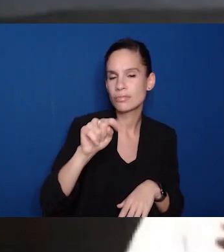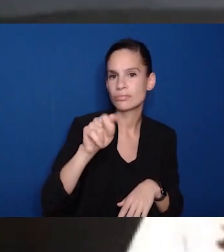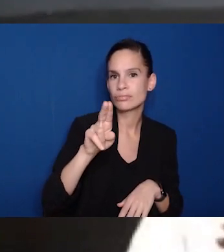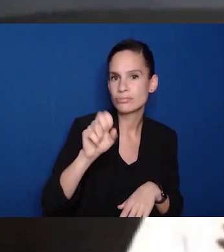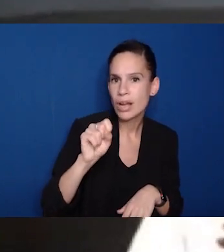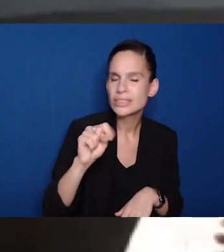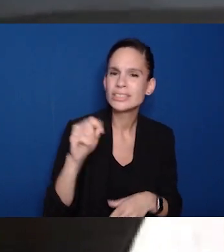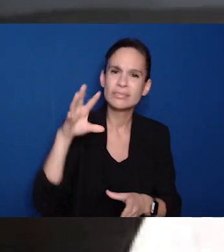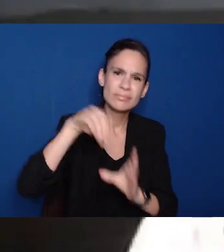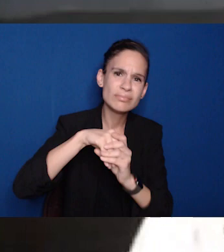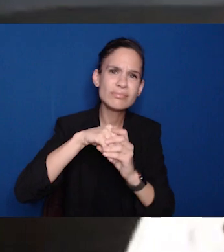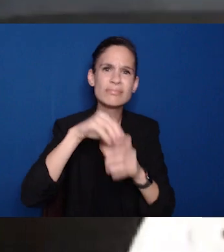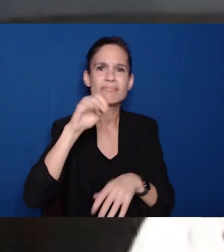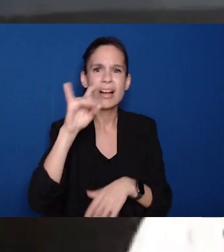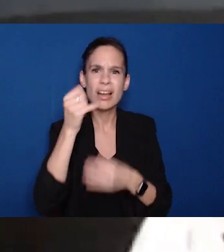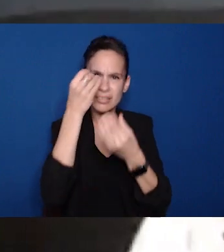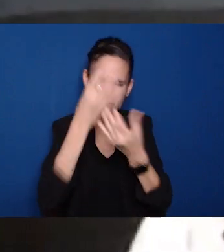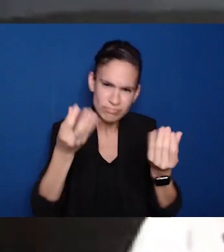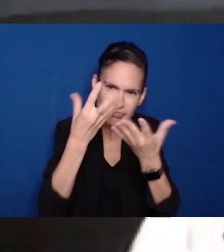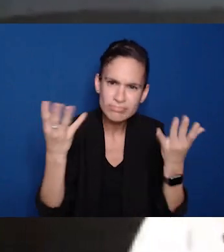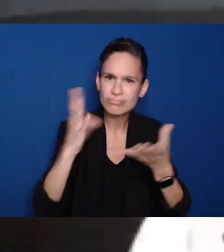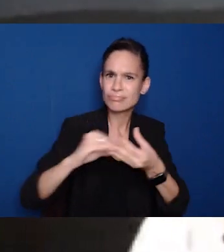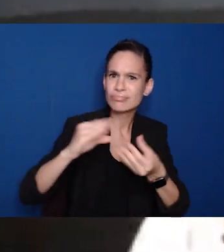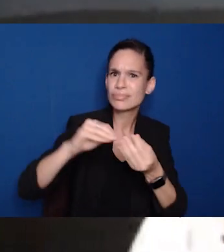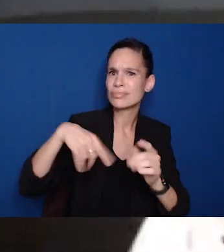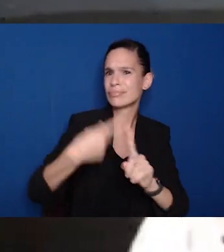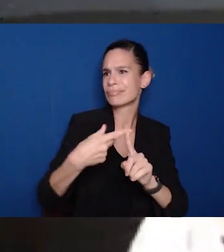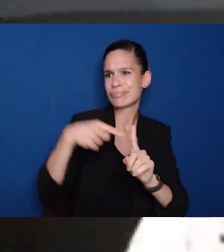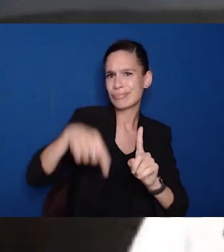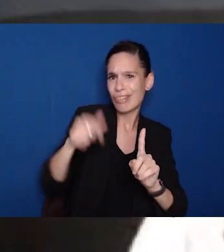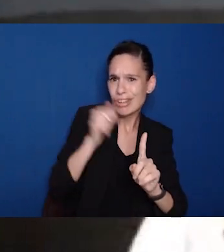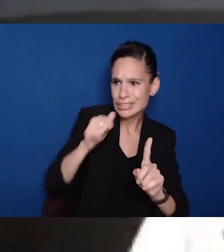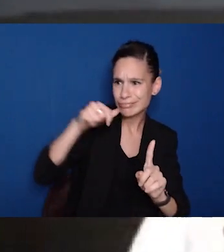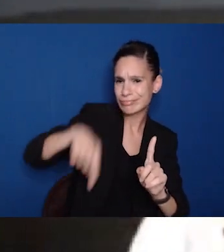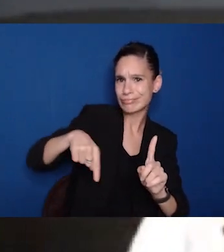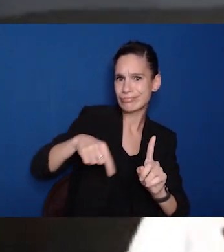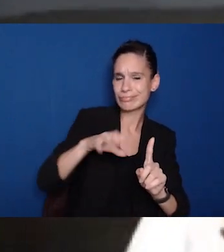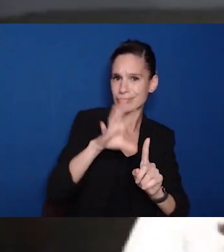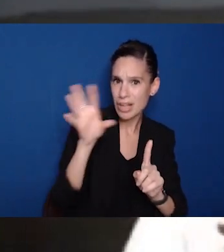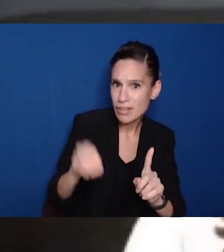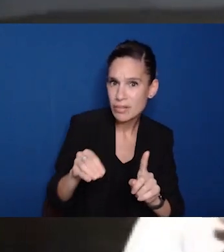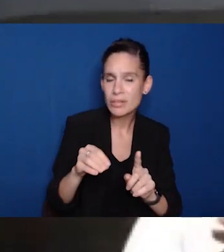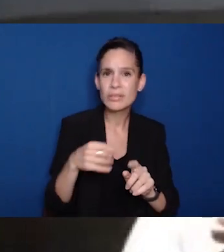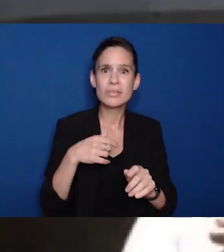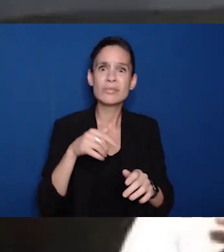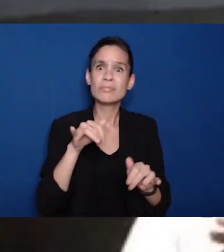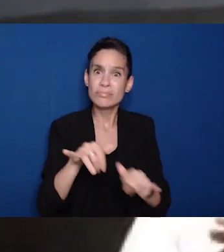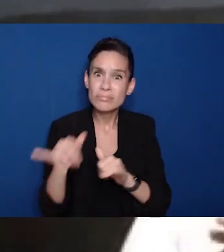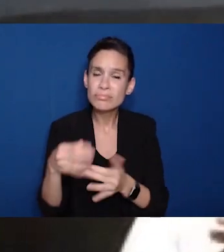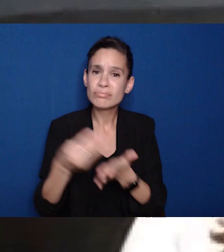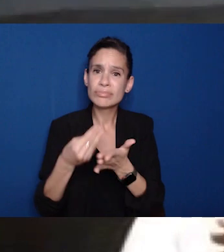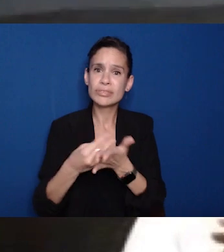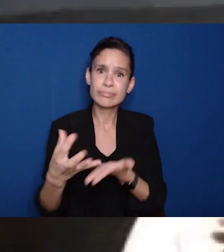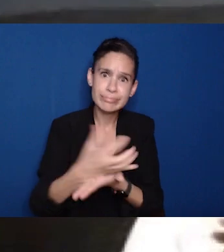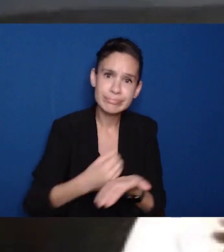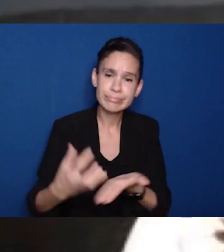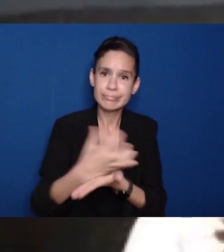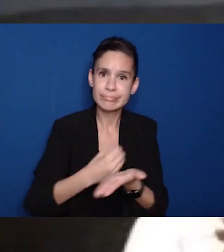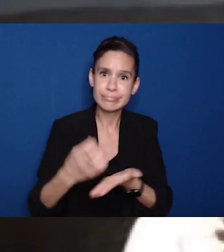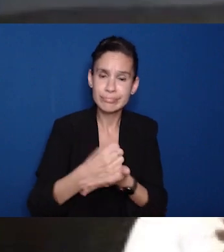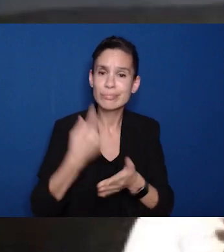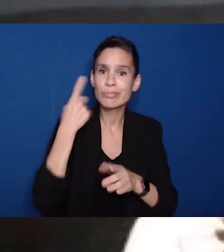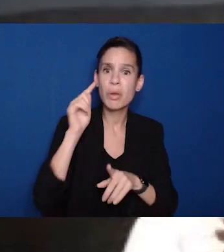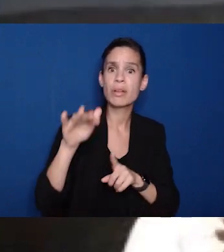we tell the stories and narratives of women and girls in particular in Africa. I also have a charity called the Zimbola Foundation. When